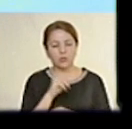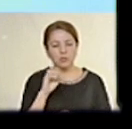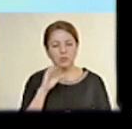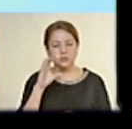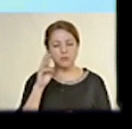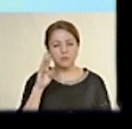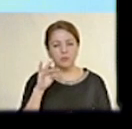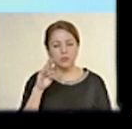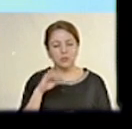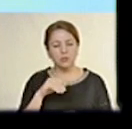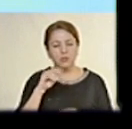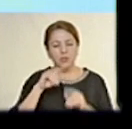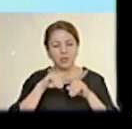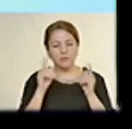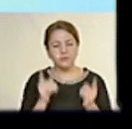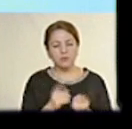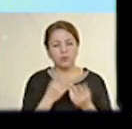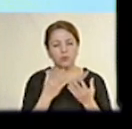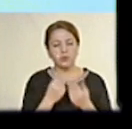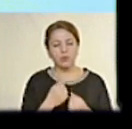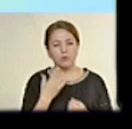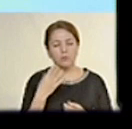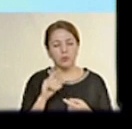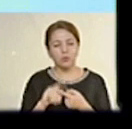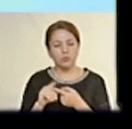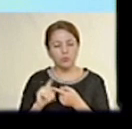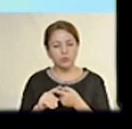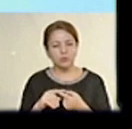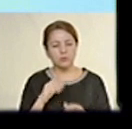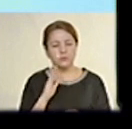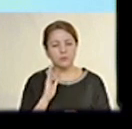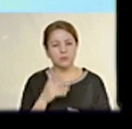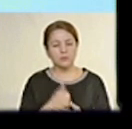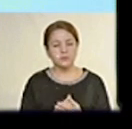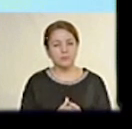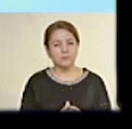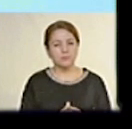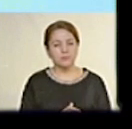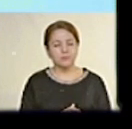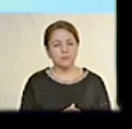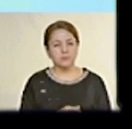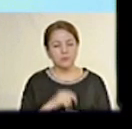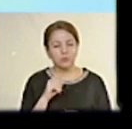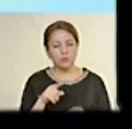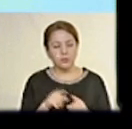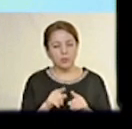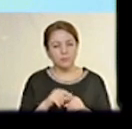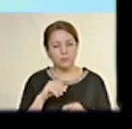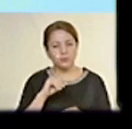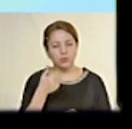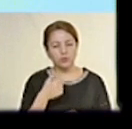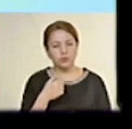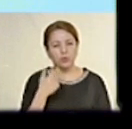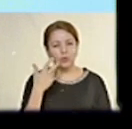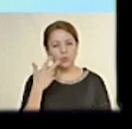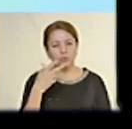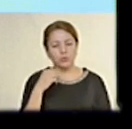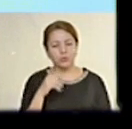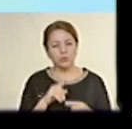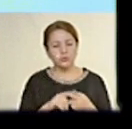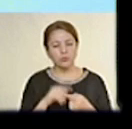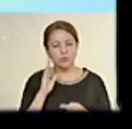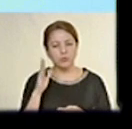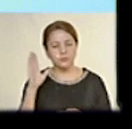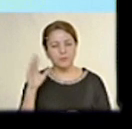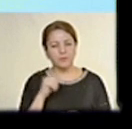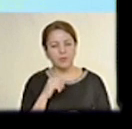esa, ya'ni qavslarga olib, yig'indi ko'rinishda ifodalar ekanmiz. Buni ham birinchi 3 ga qo'shamiz